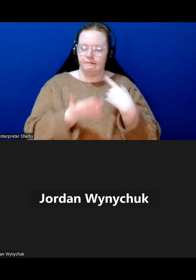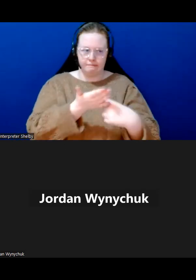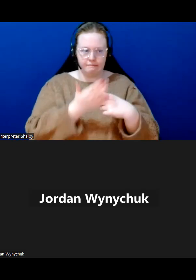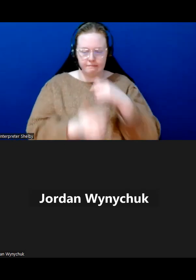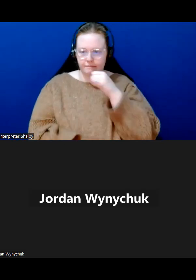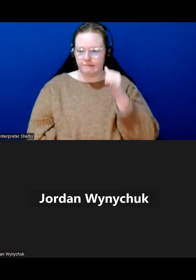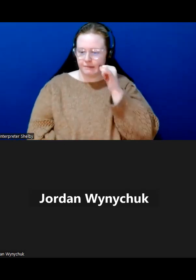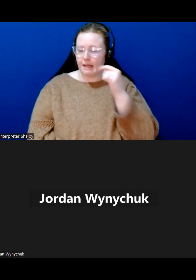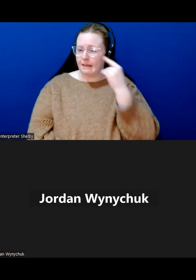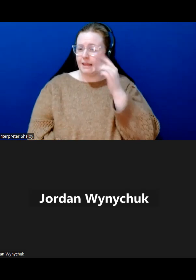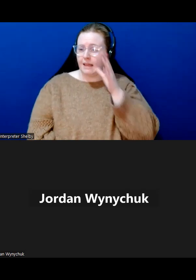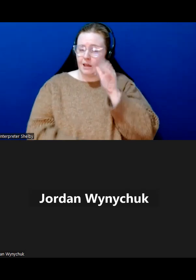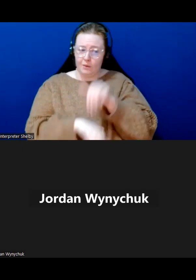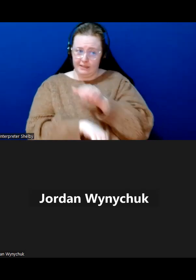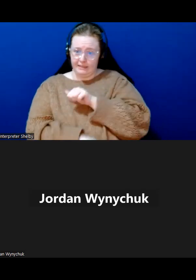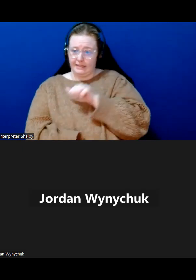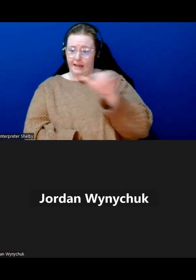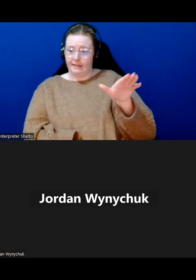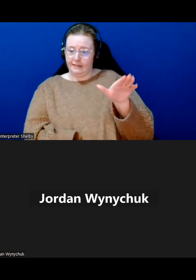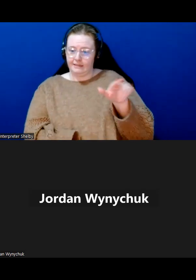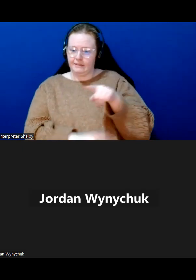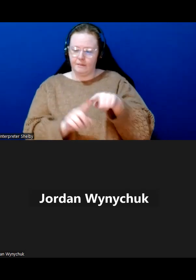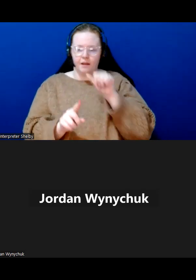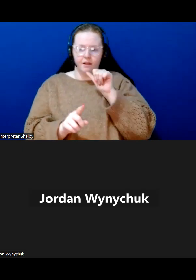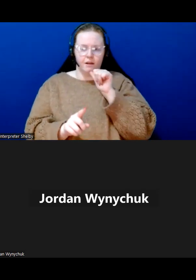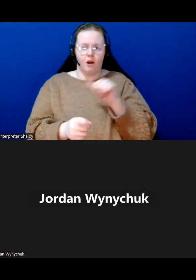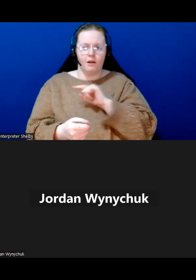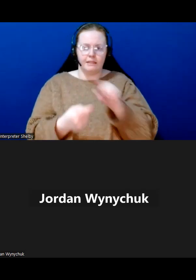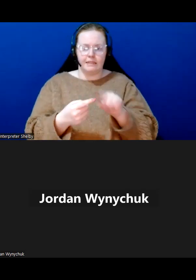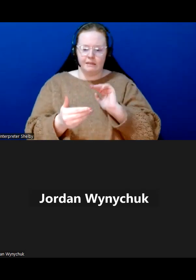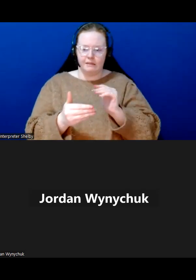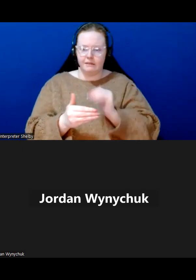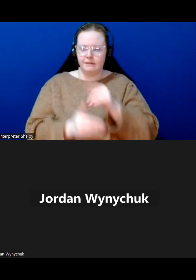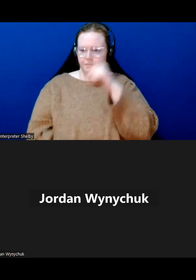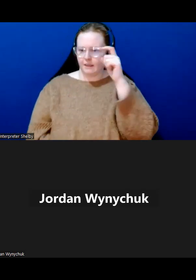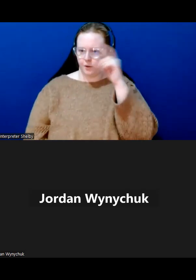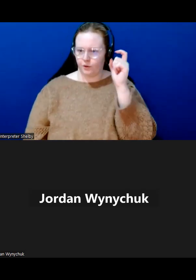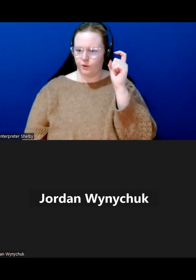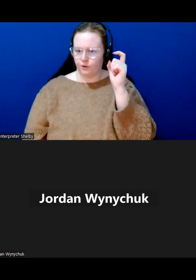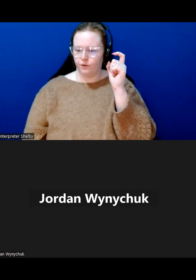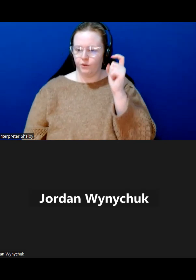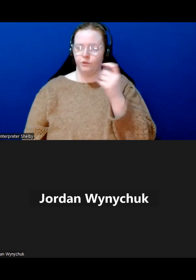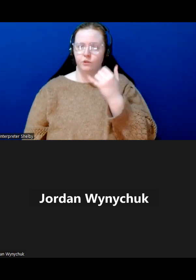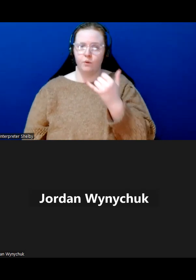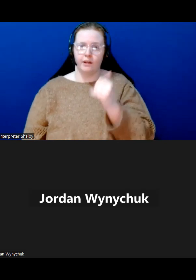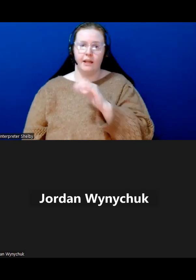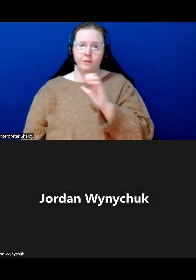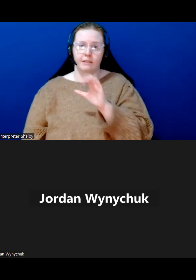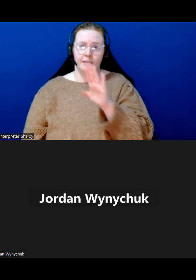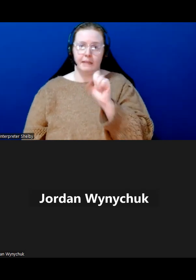going to send them out there, but it won't be until closer to the summertime. So right now, CBS has